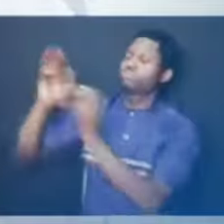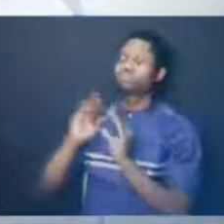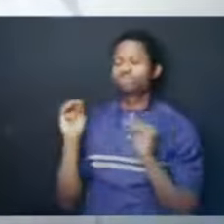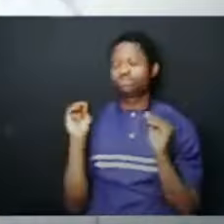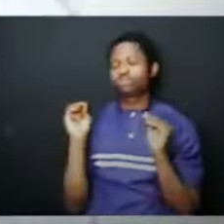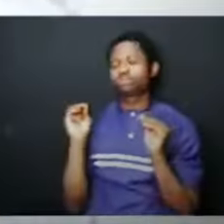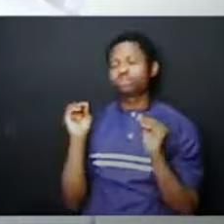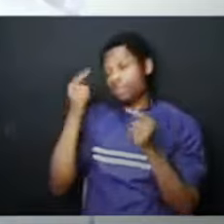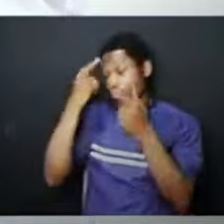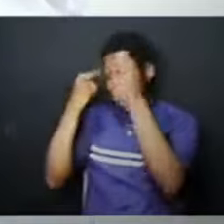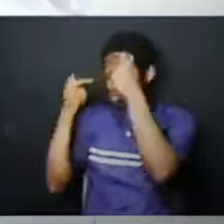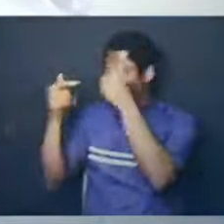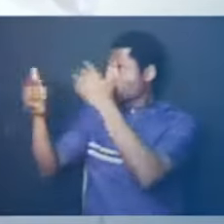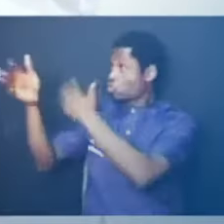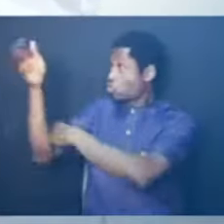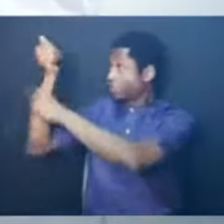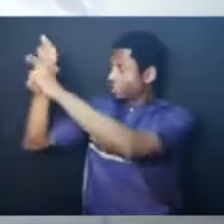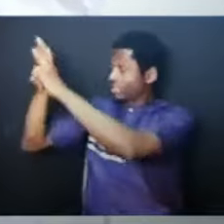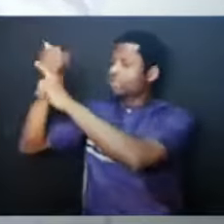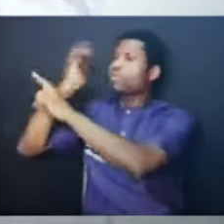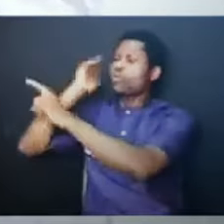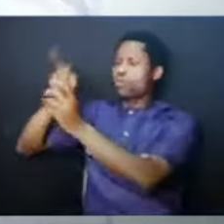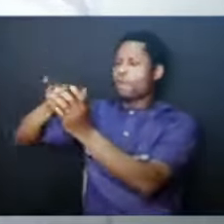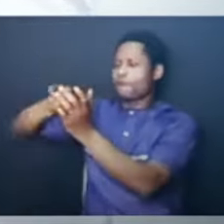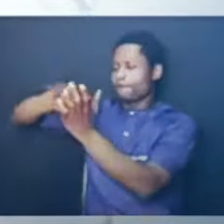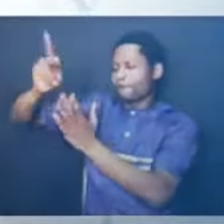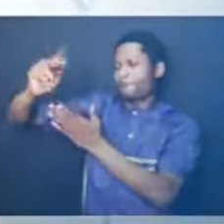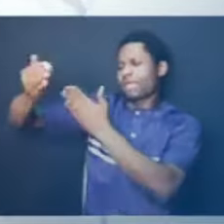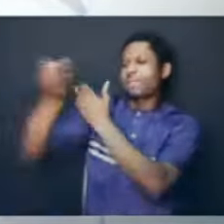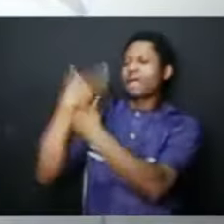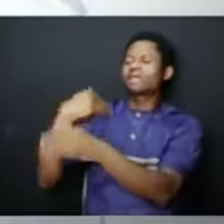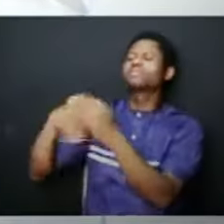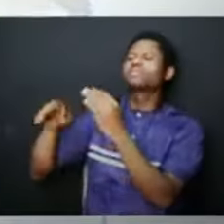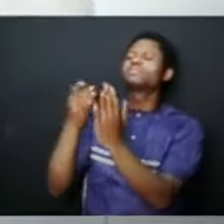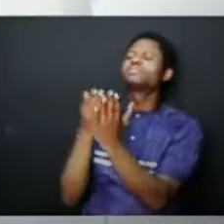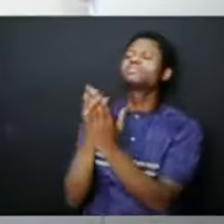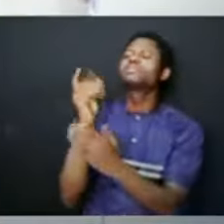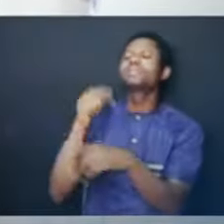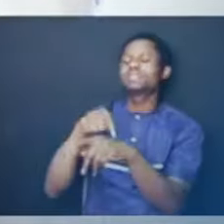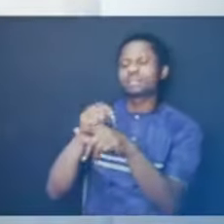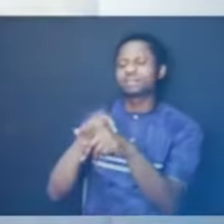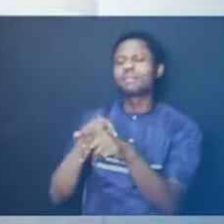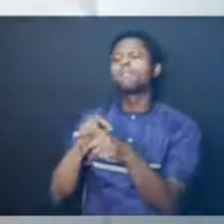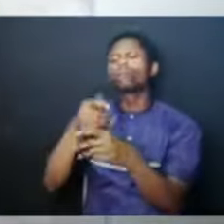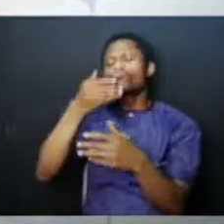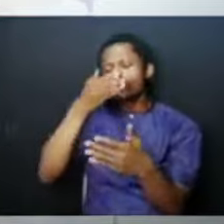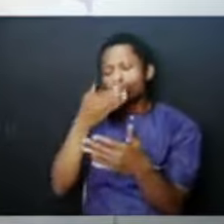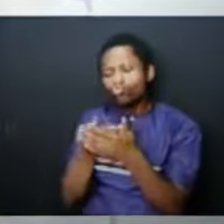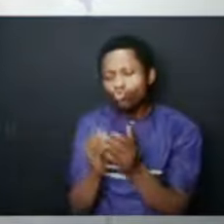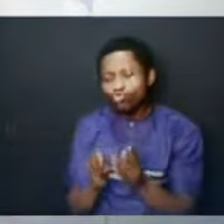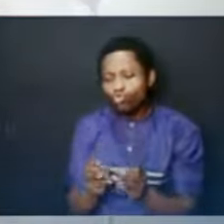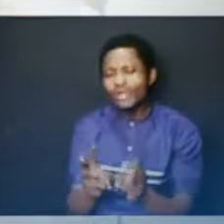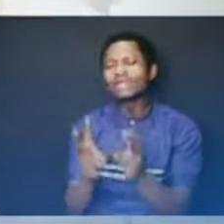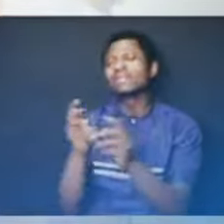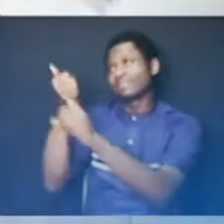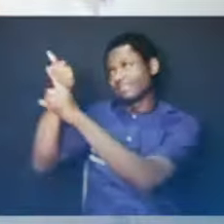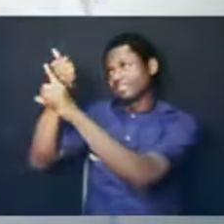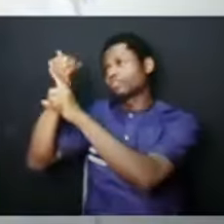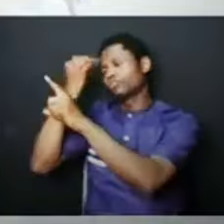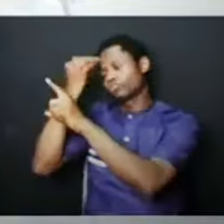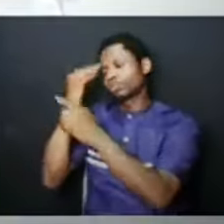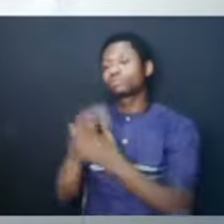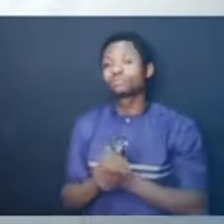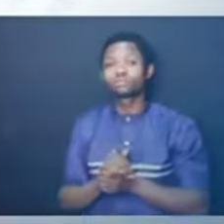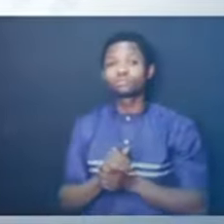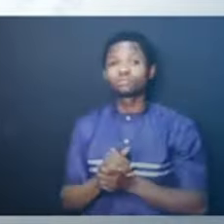repay at the proper time and in the proper manner. See, that said,